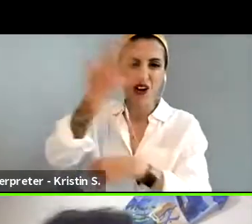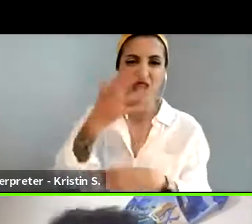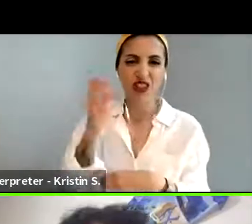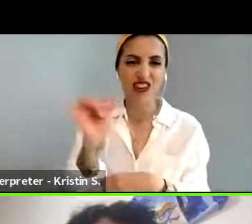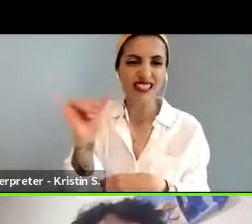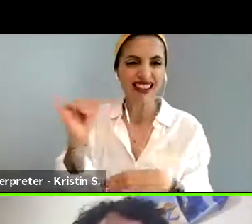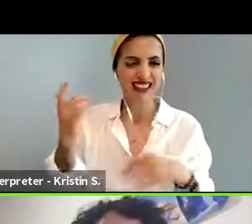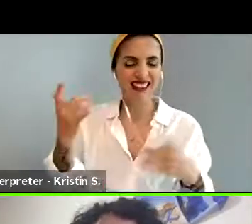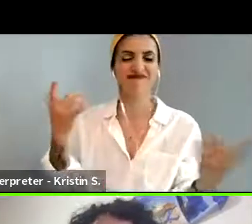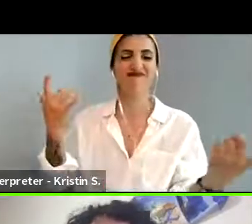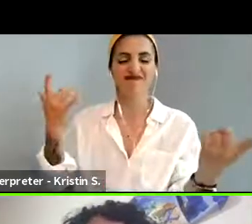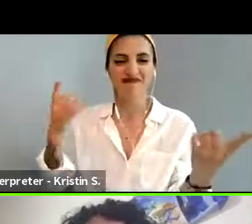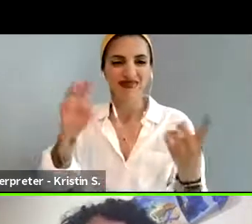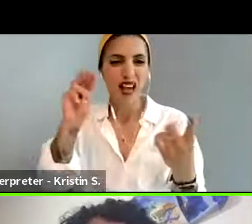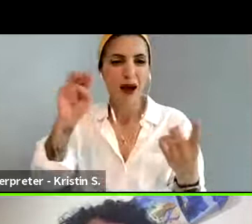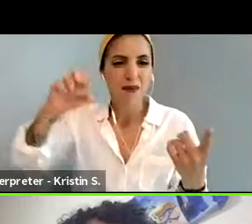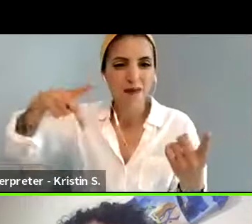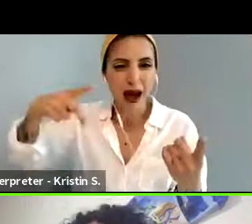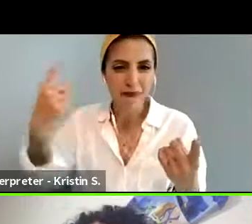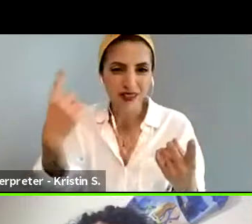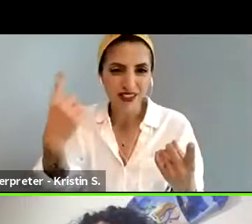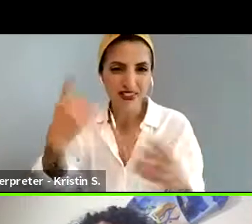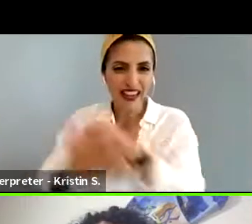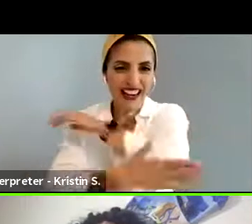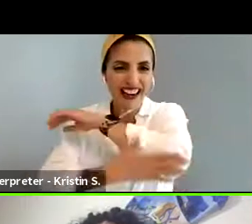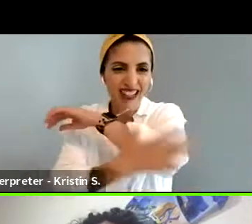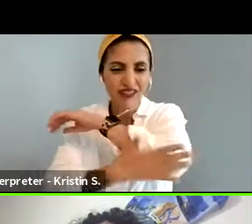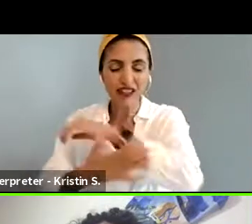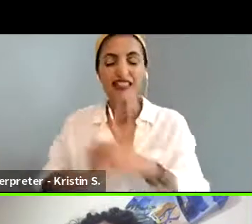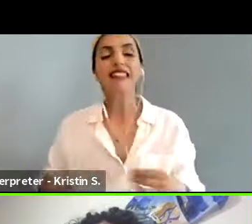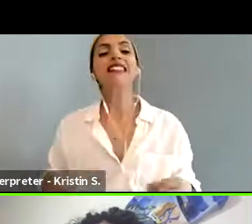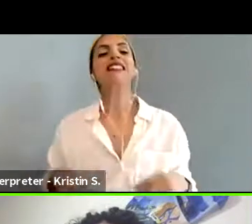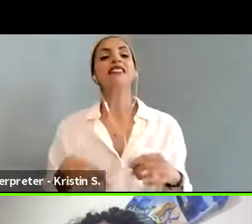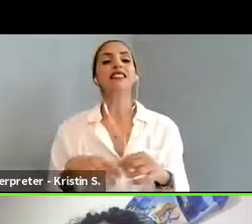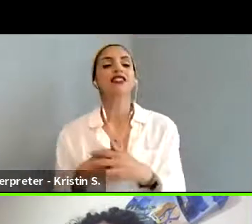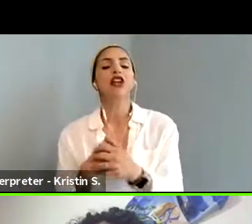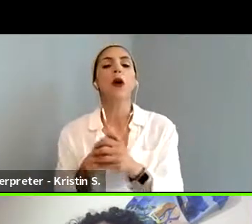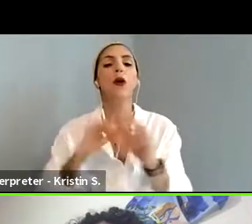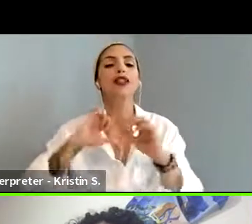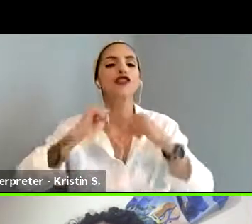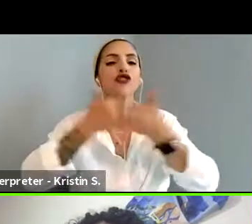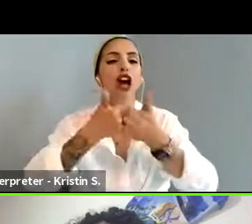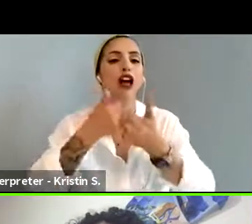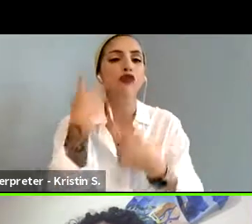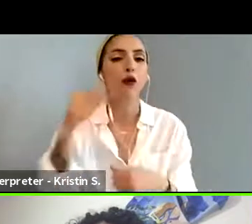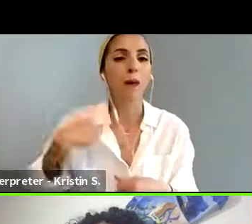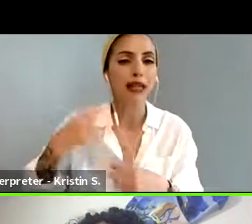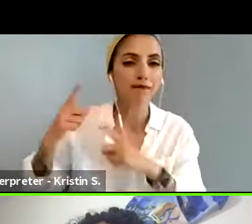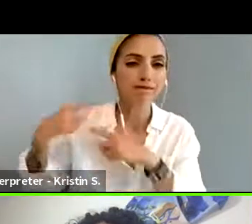or something. But okay, so how, you know, what are the challenges?